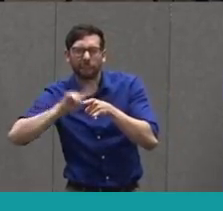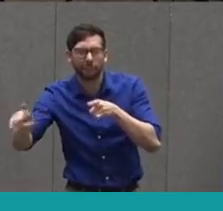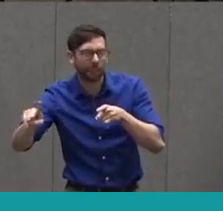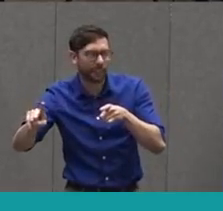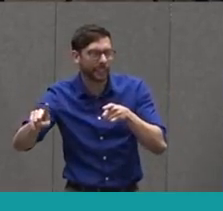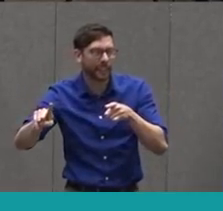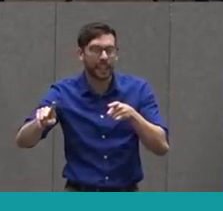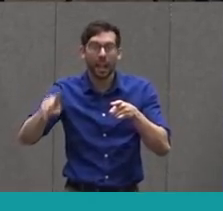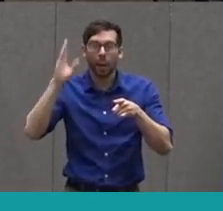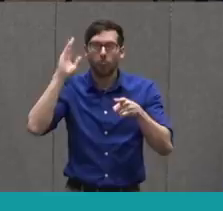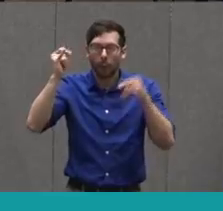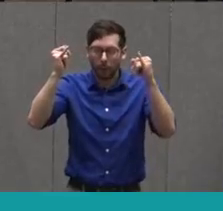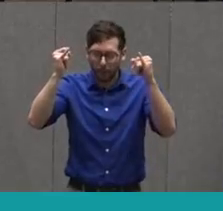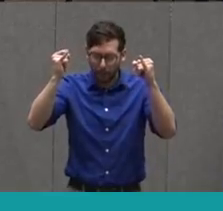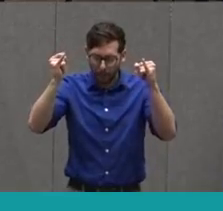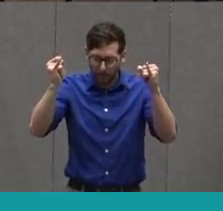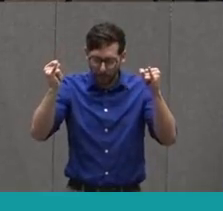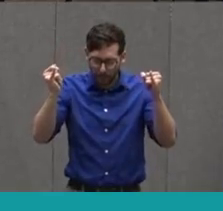the middle.